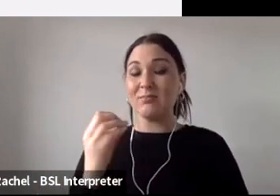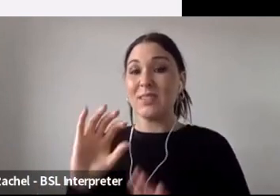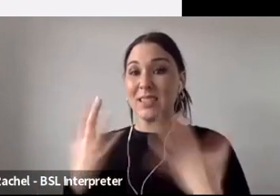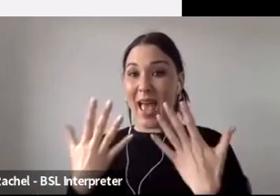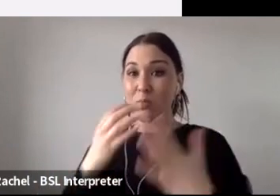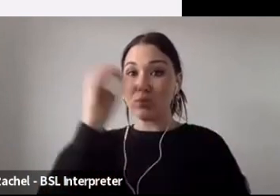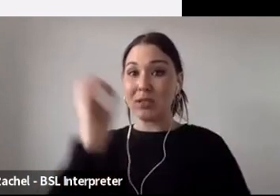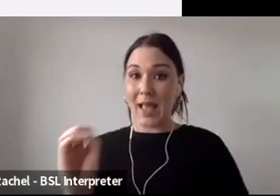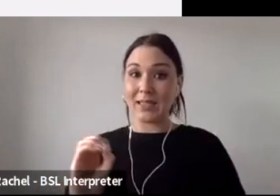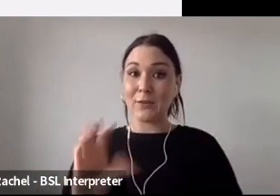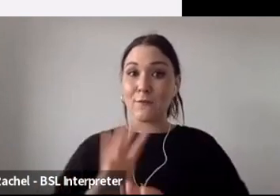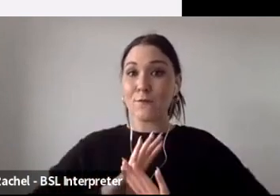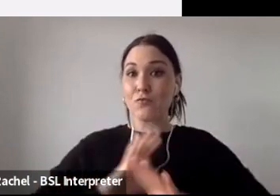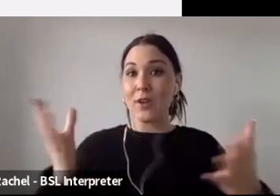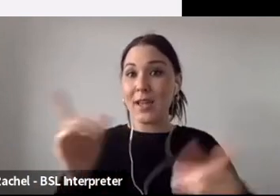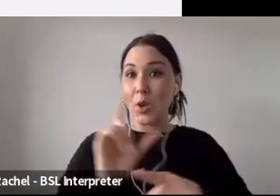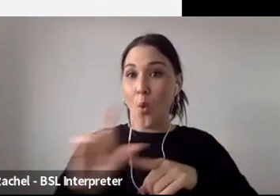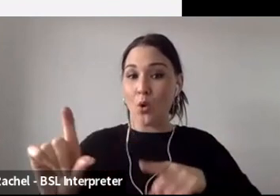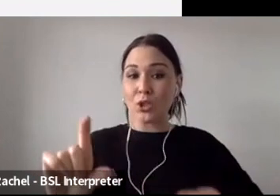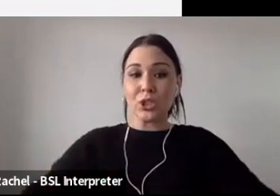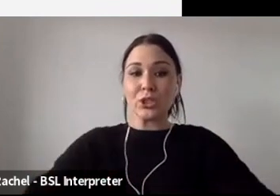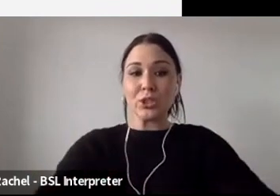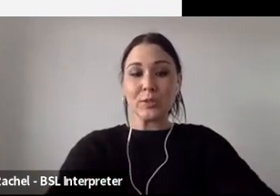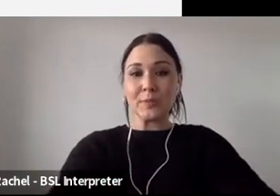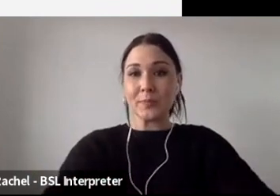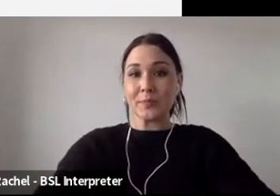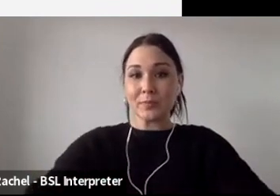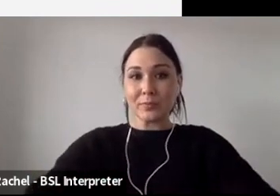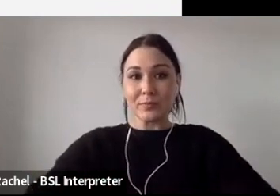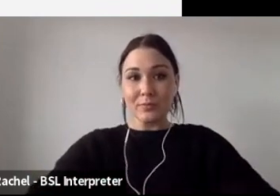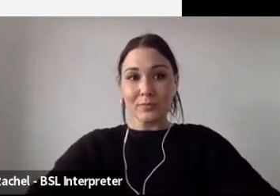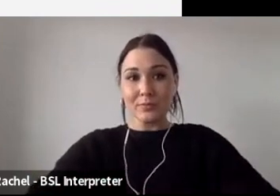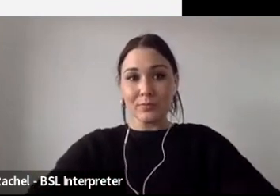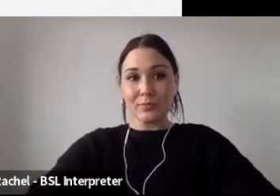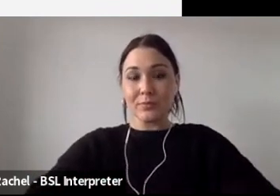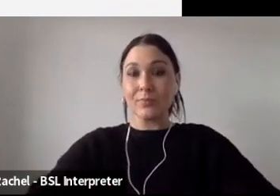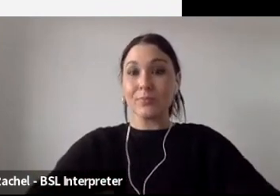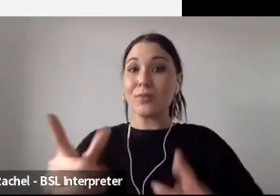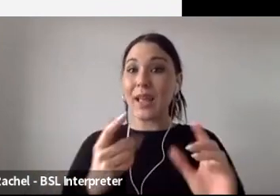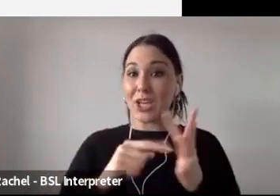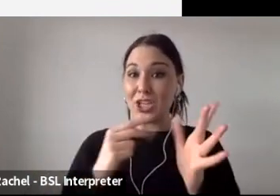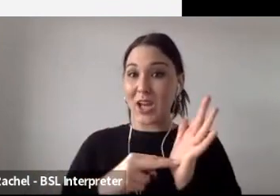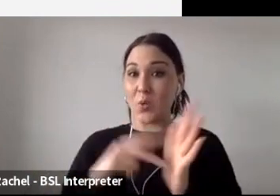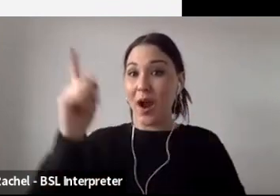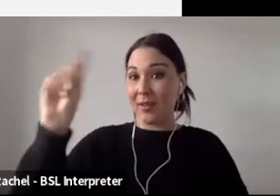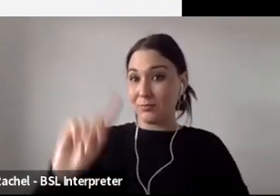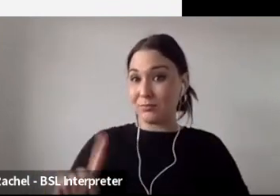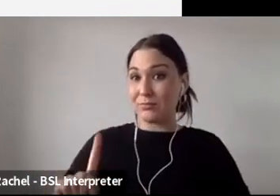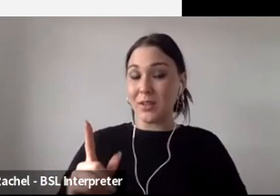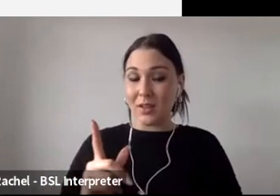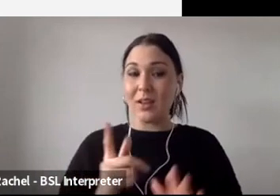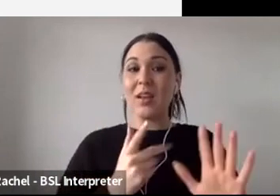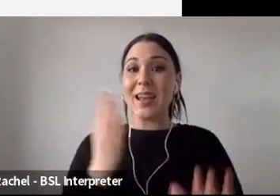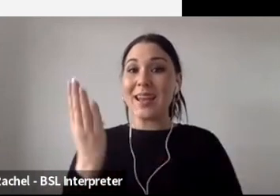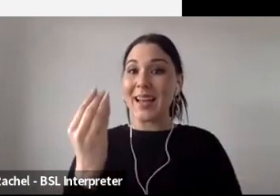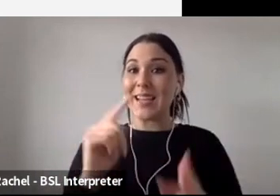free courses coming up in January. The first one is the Introduction to Digital Accessibility on the